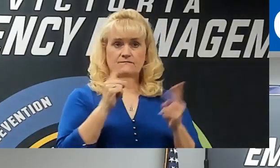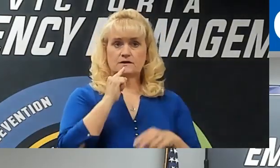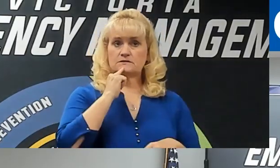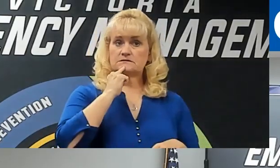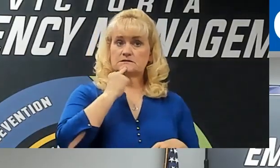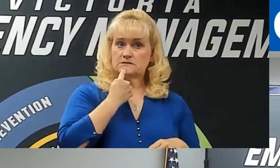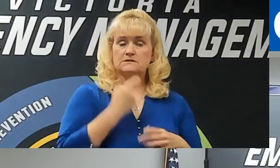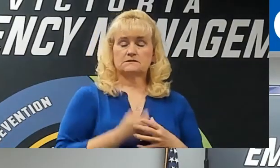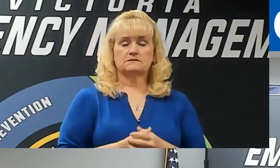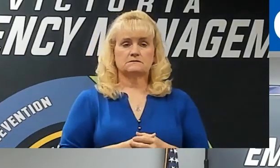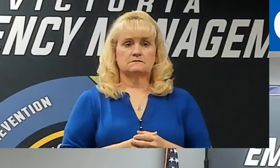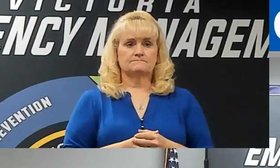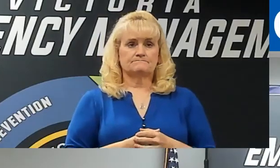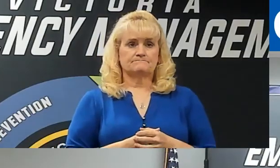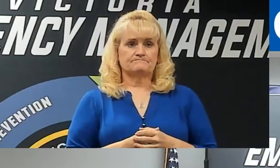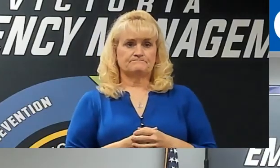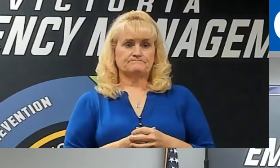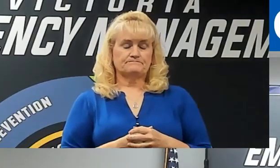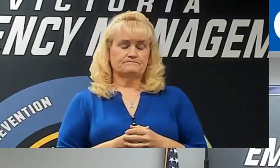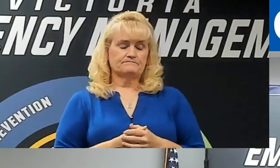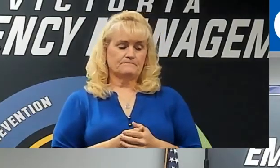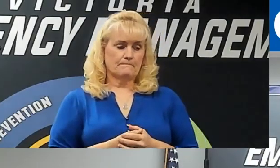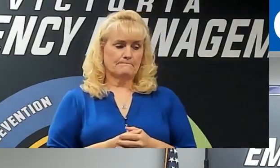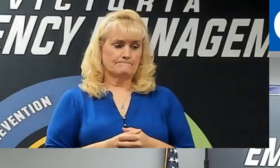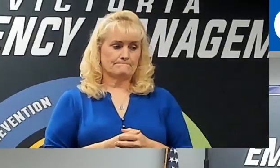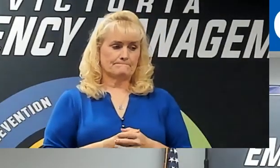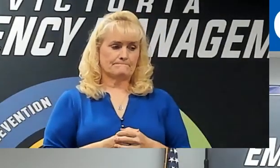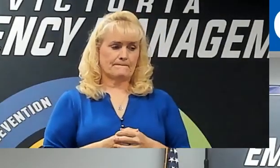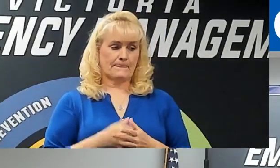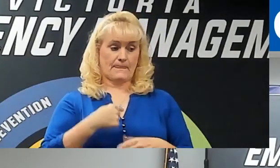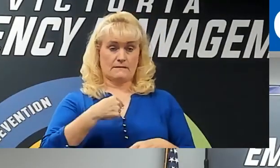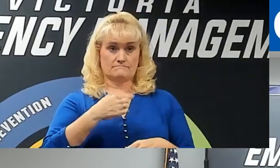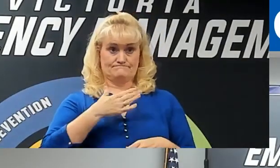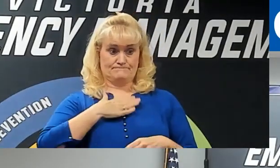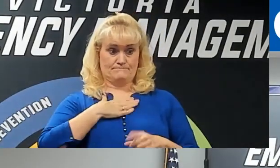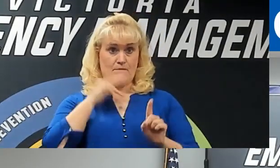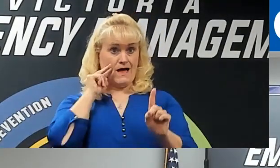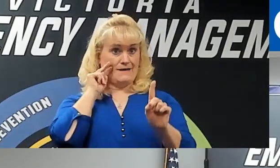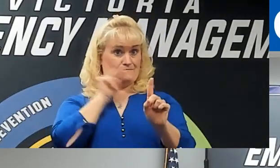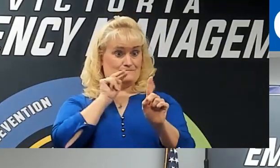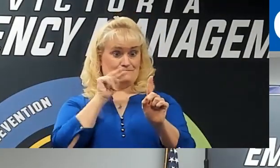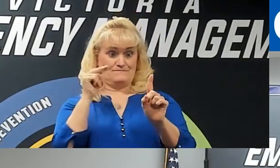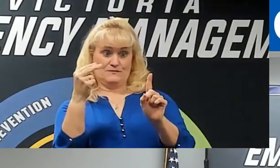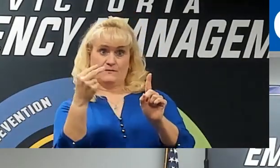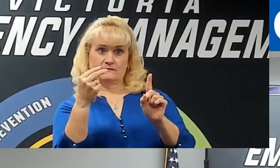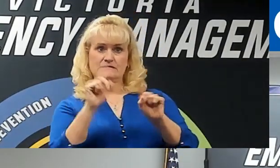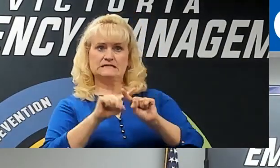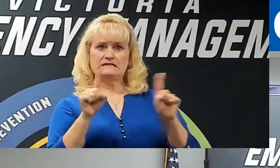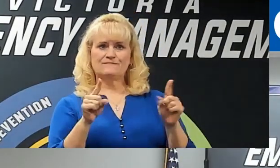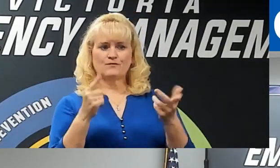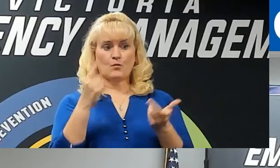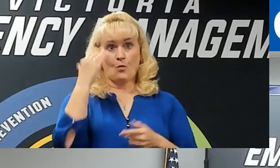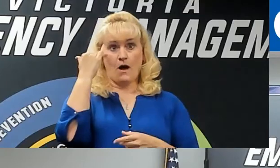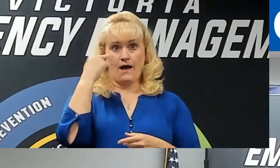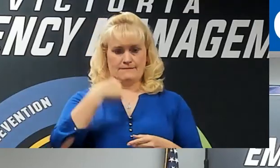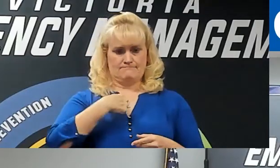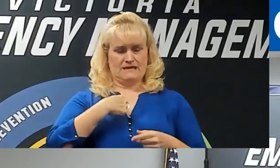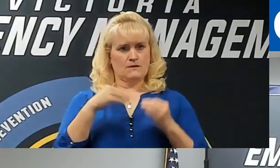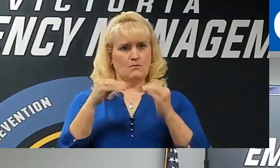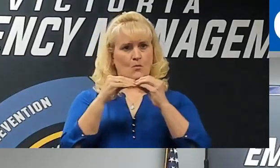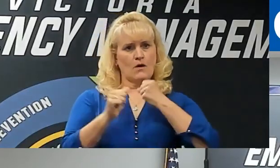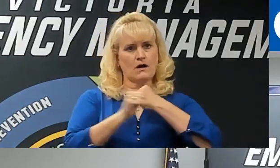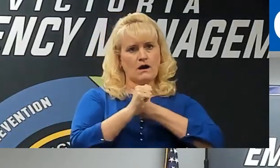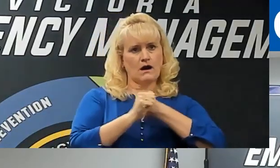And I come to it in a different perspective. I am one of those people that are at risk. And I hear